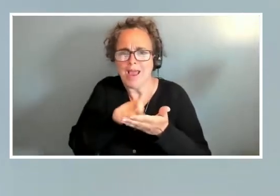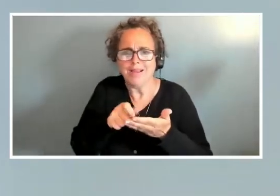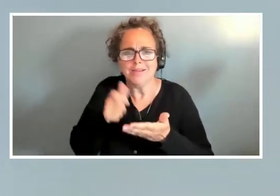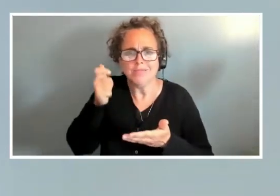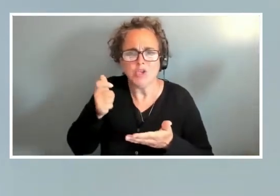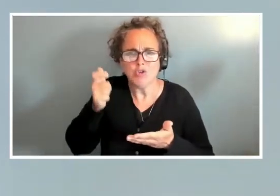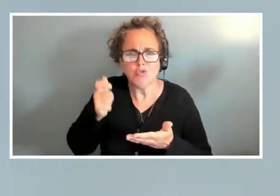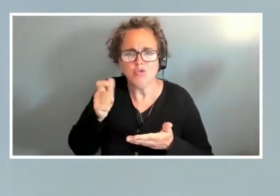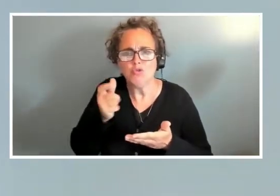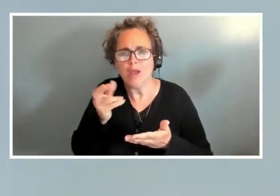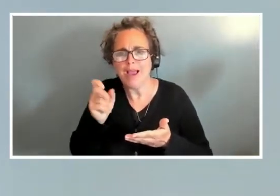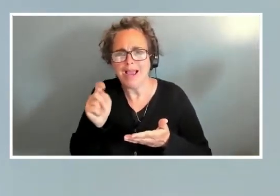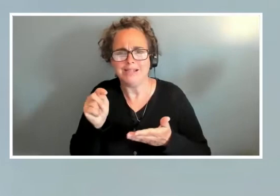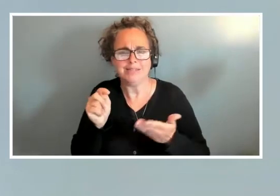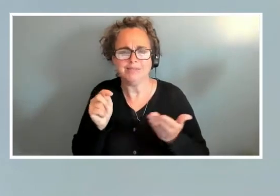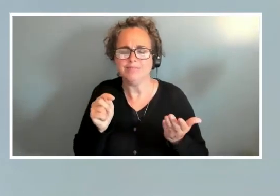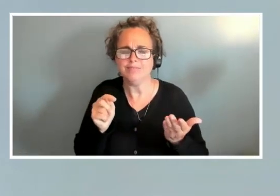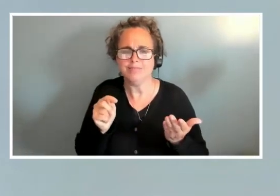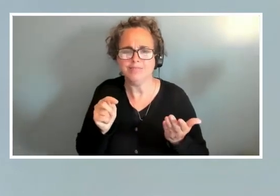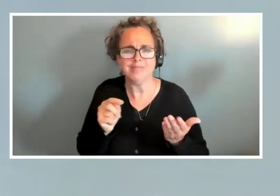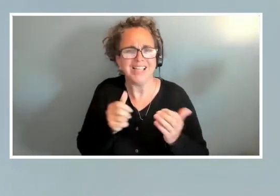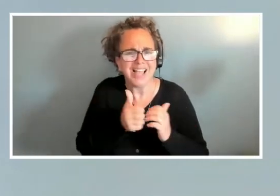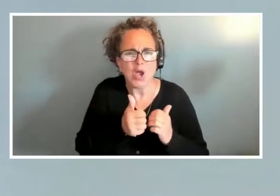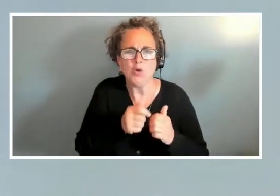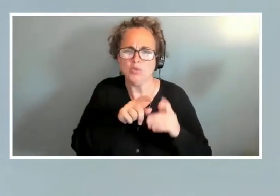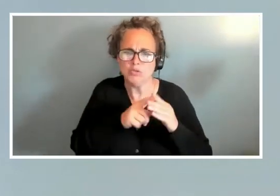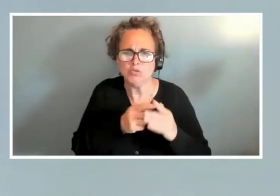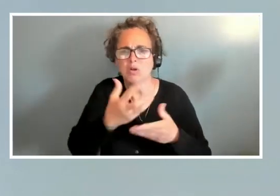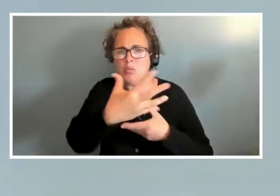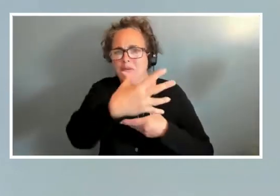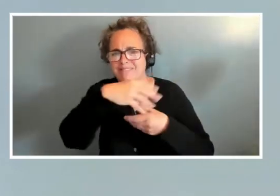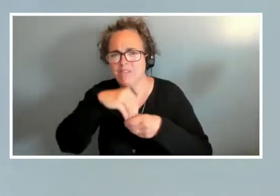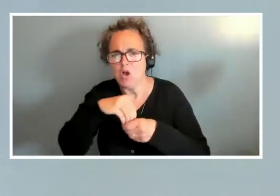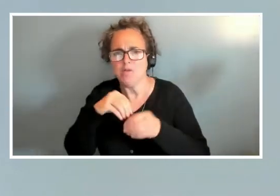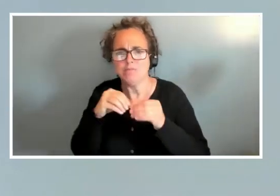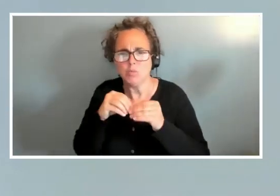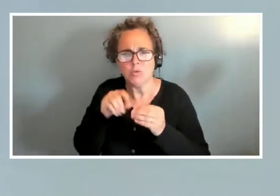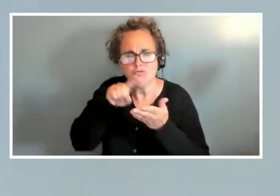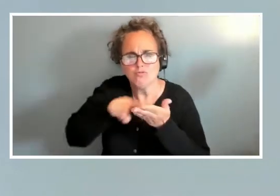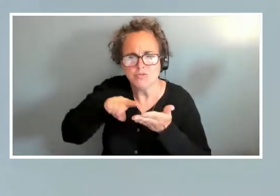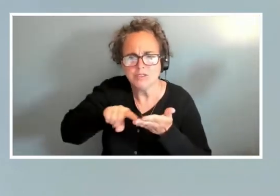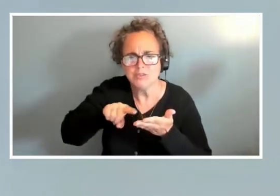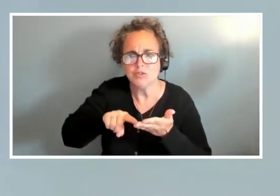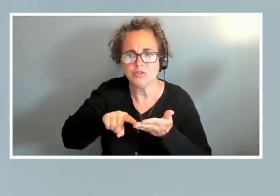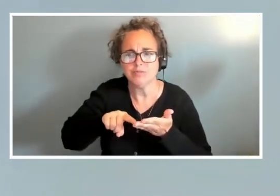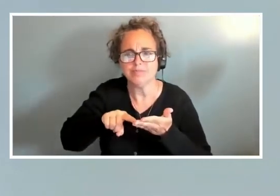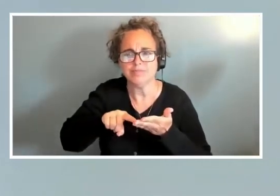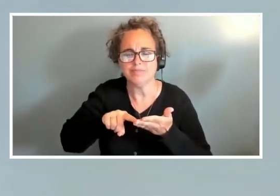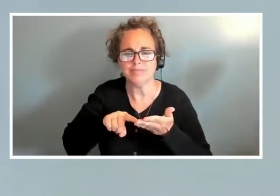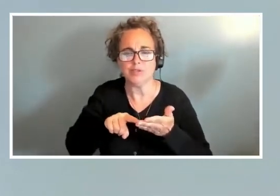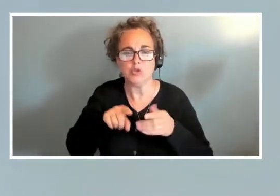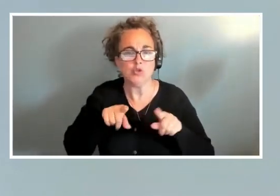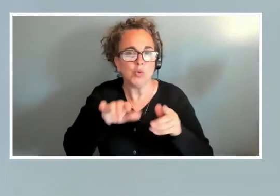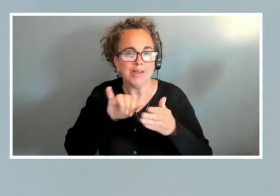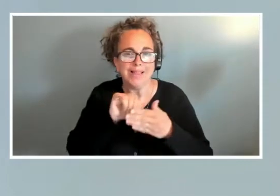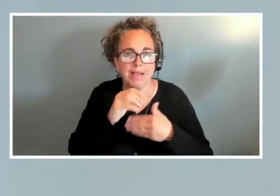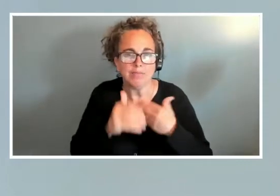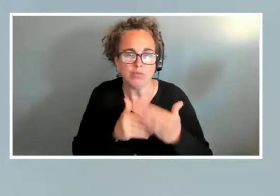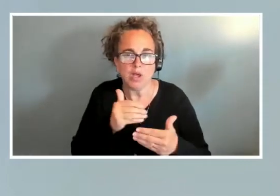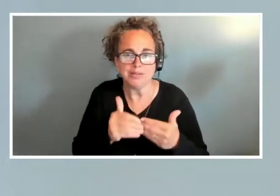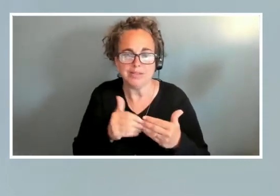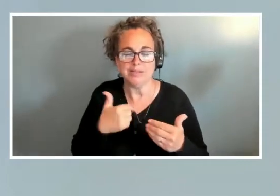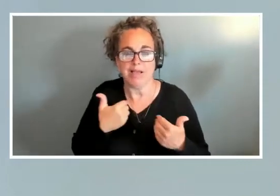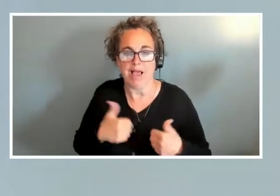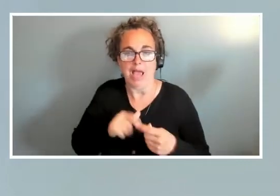and how to begin to get involved in research. And in that process, met